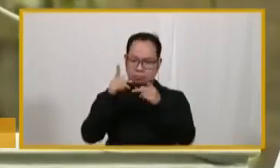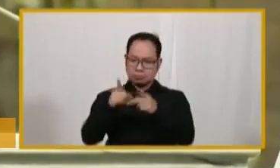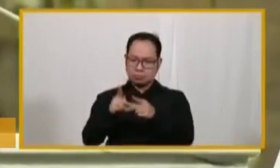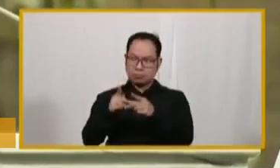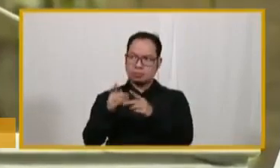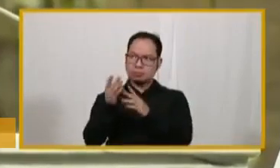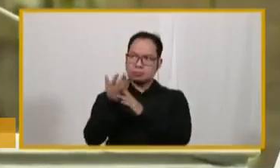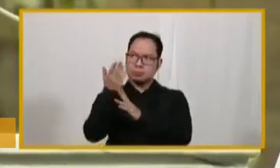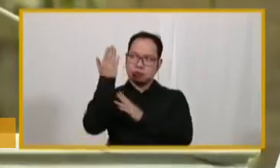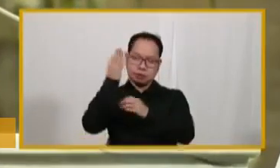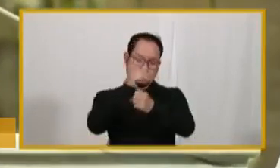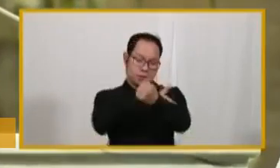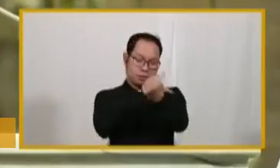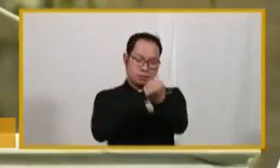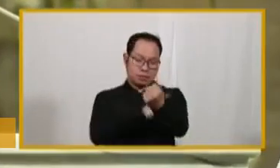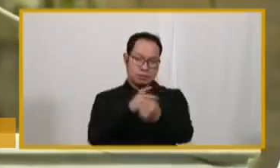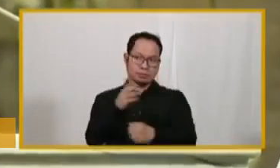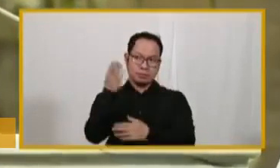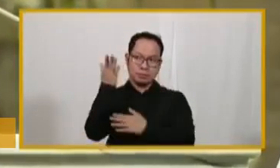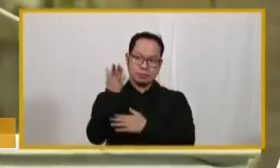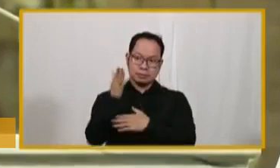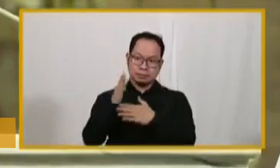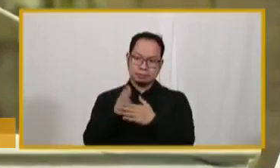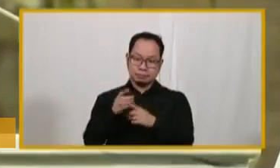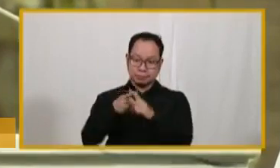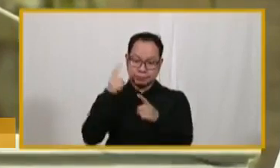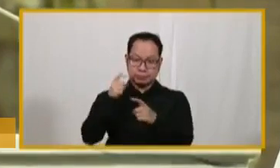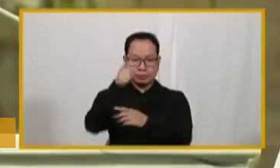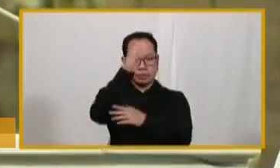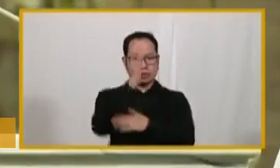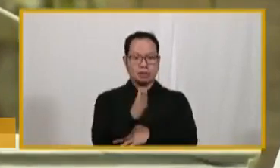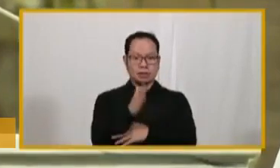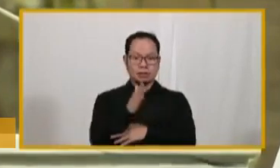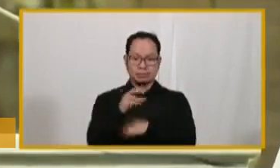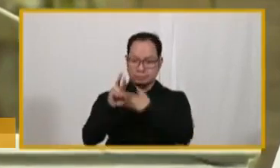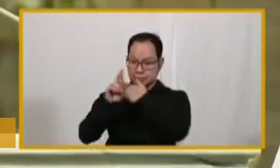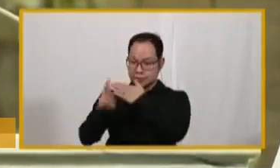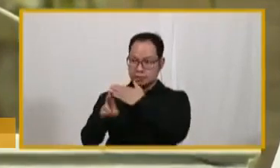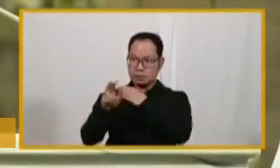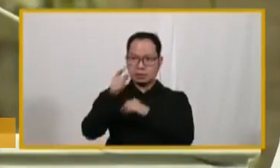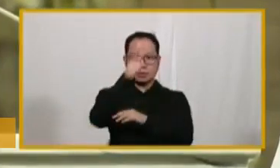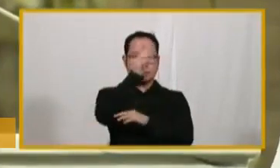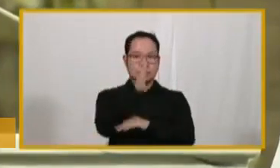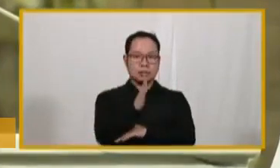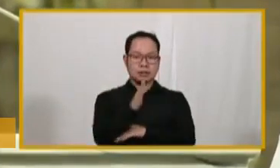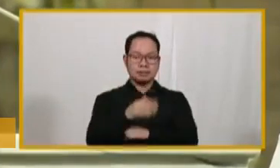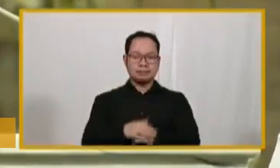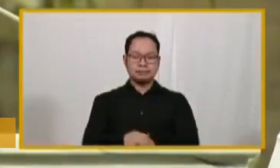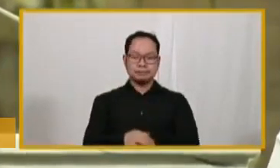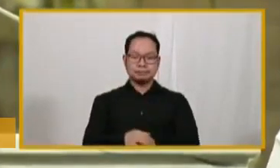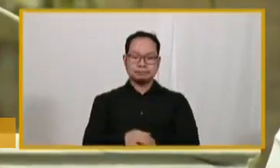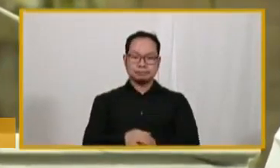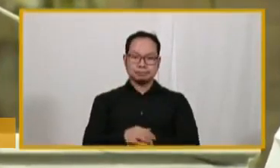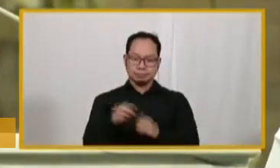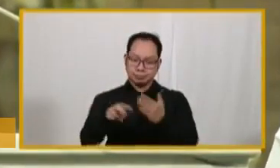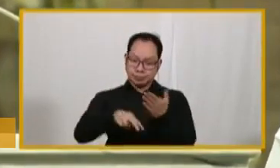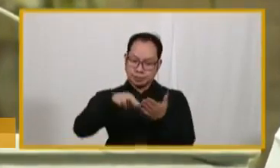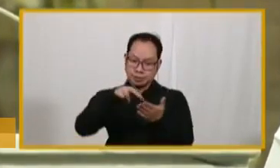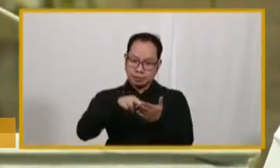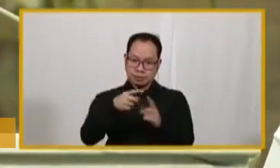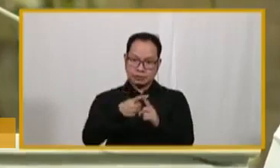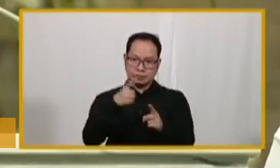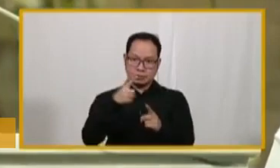power and that he had come from God and was returning to God, he rose from